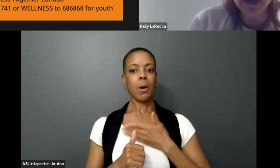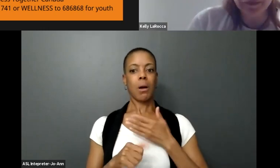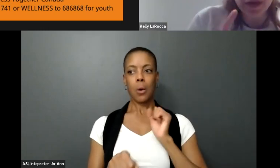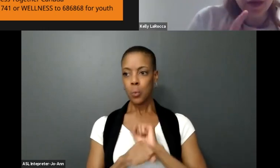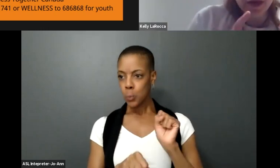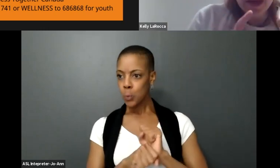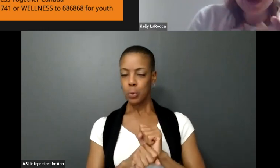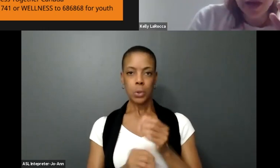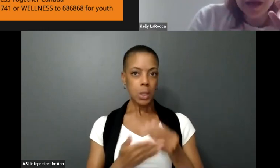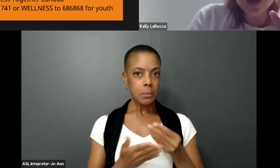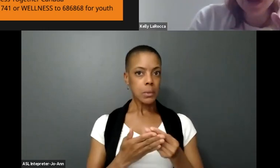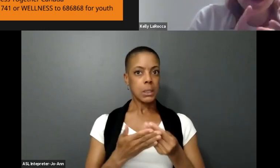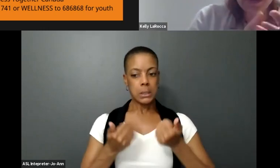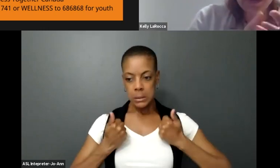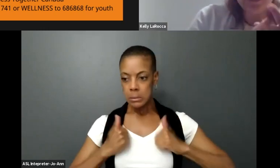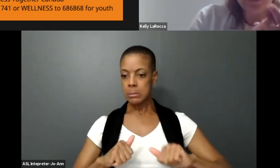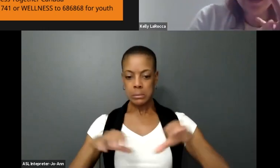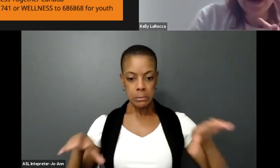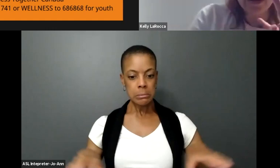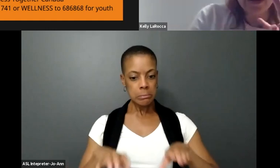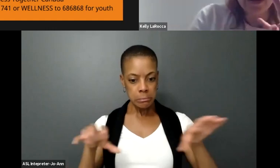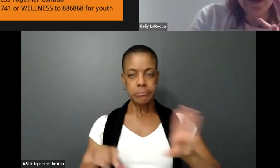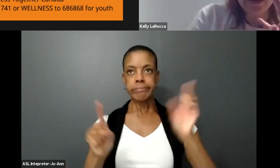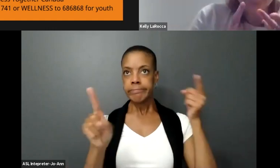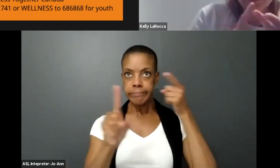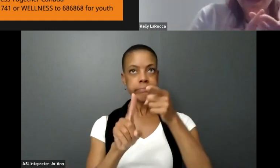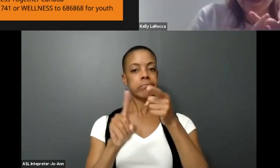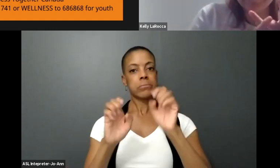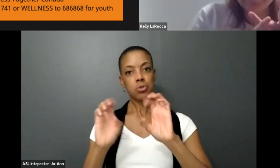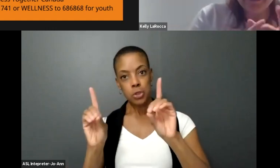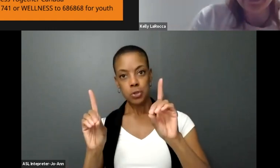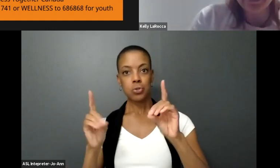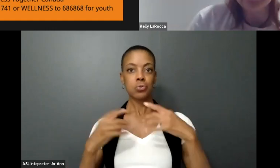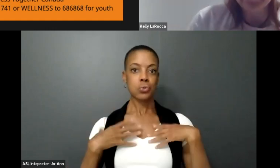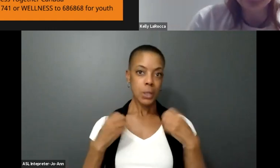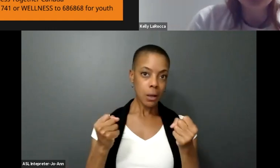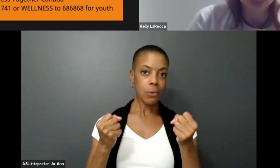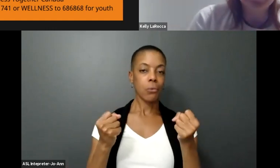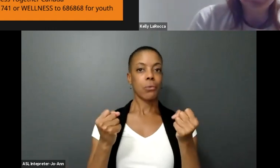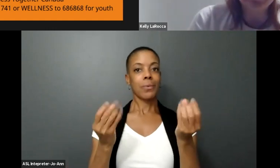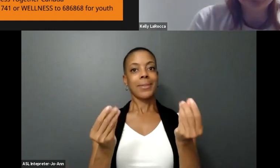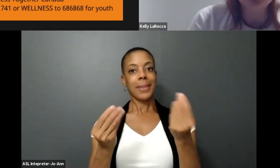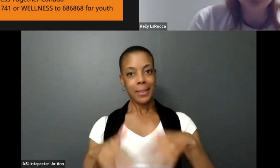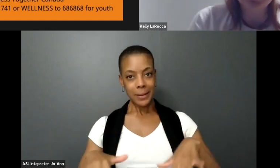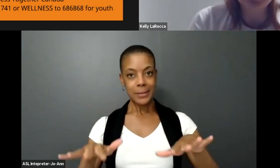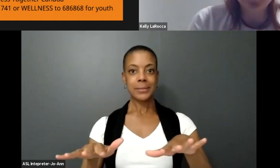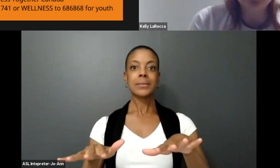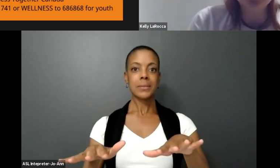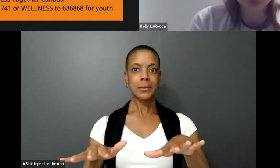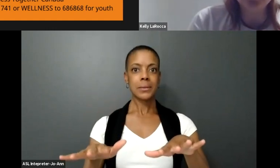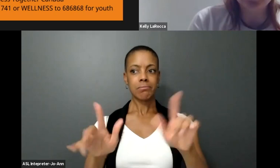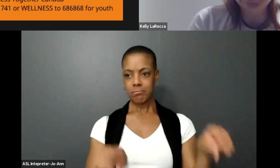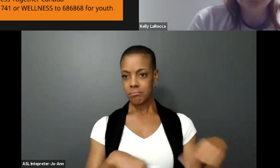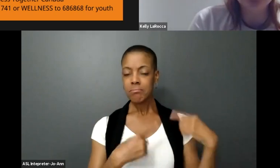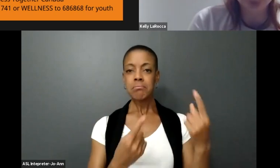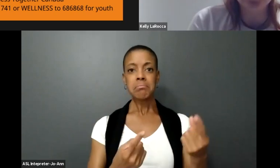towards education, health care, lands, and it's really done well